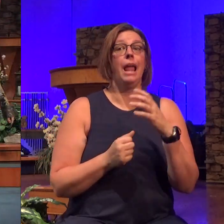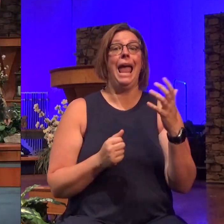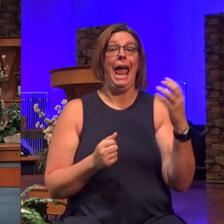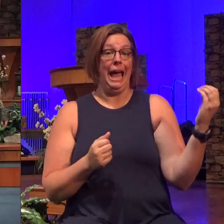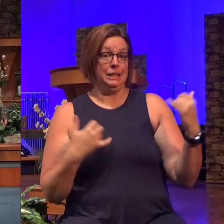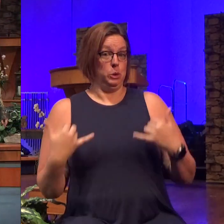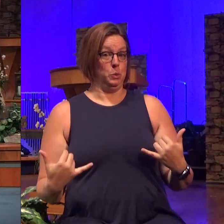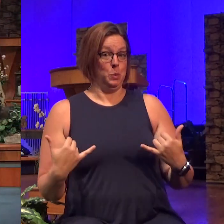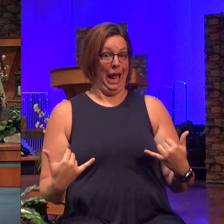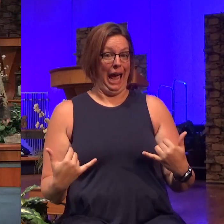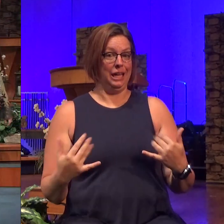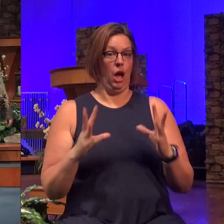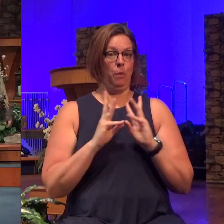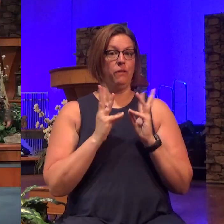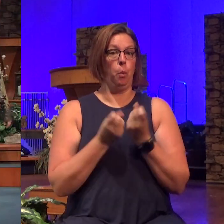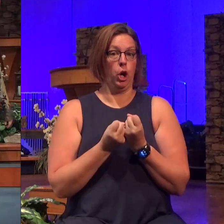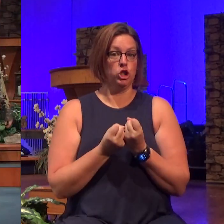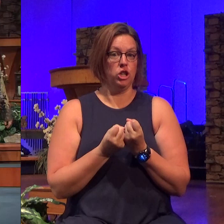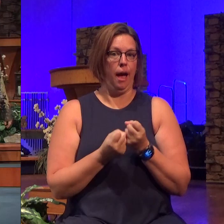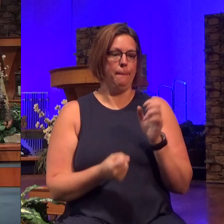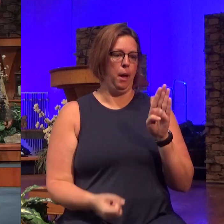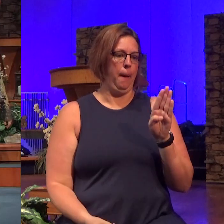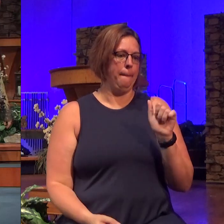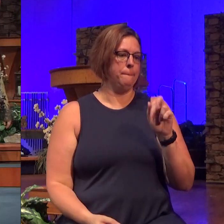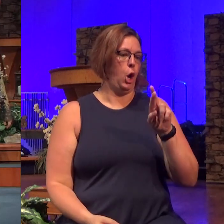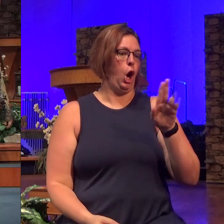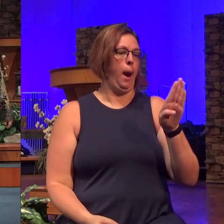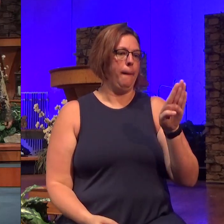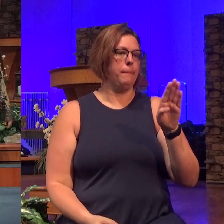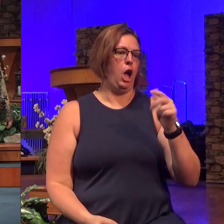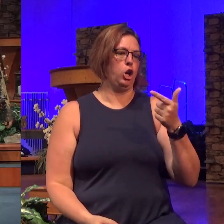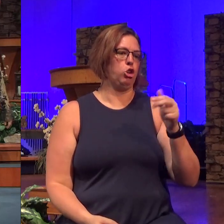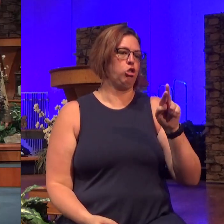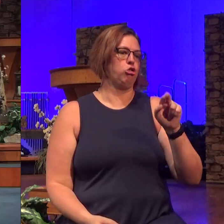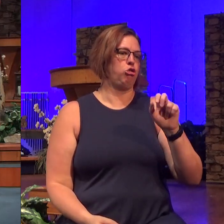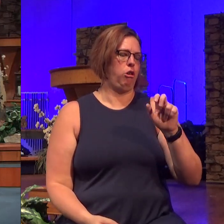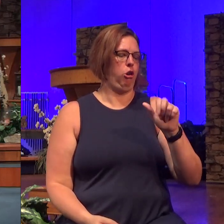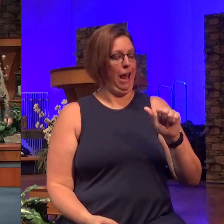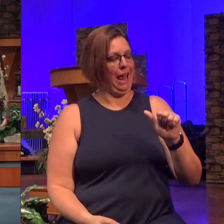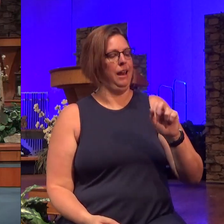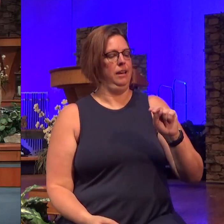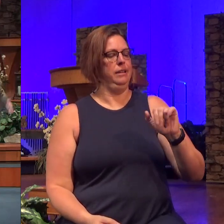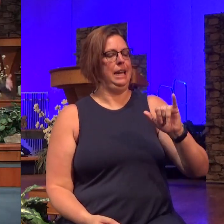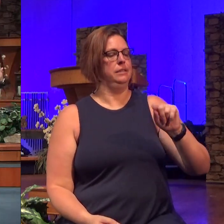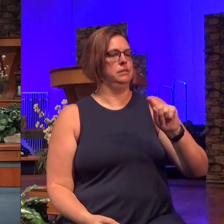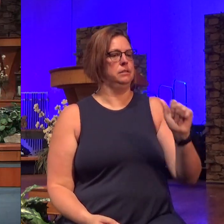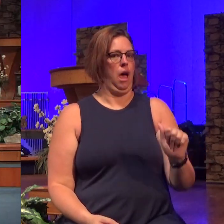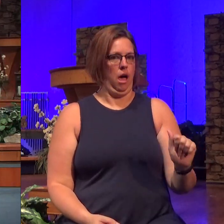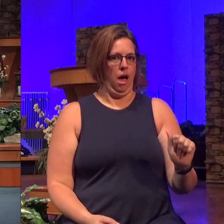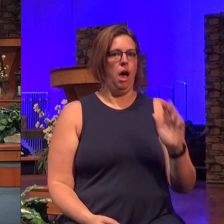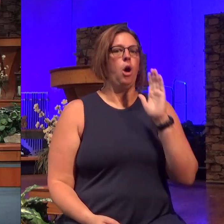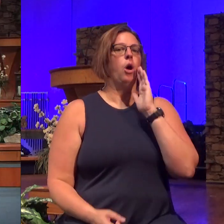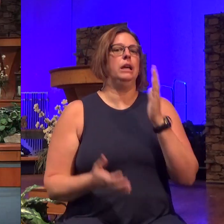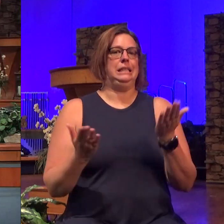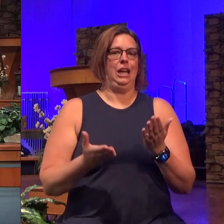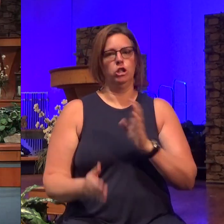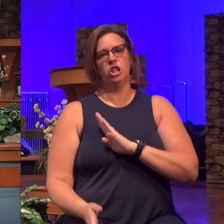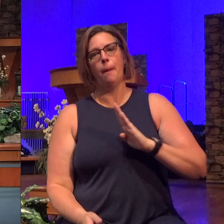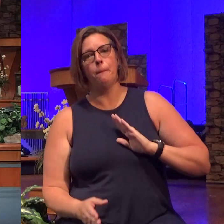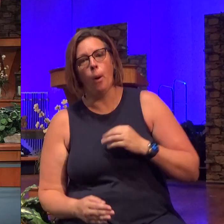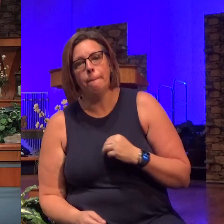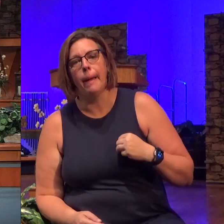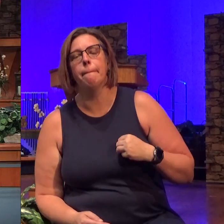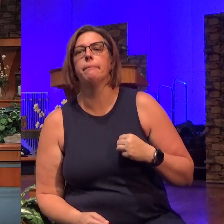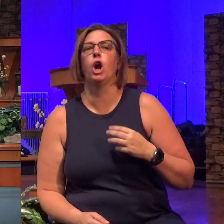workshops, today the wonderful Barb Granitza is here. She's a board member and a teacher during the week of our Tai Chi